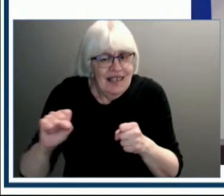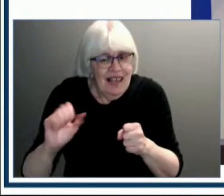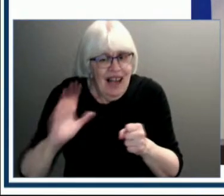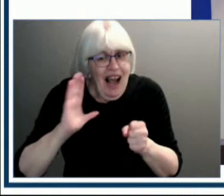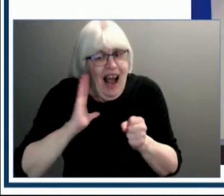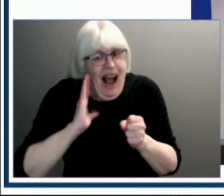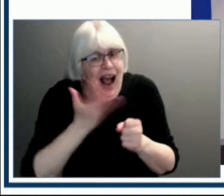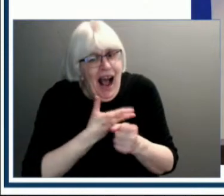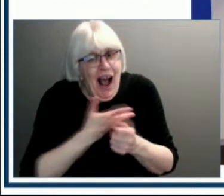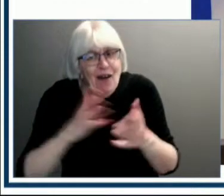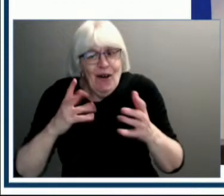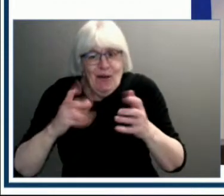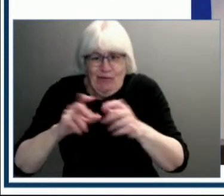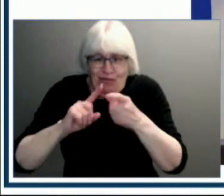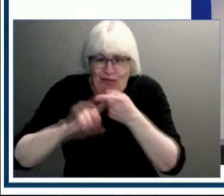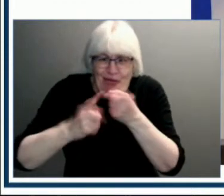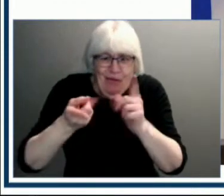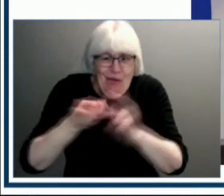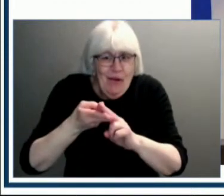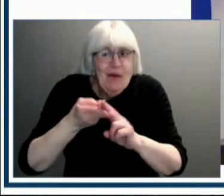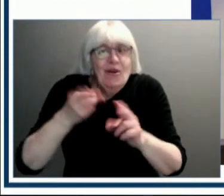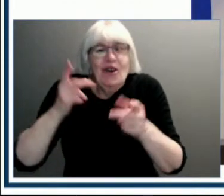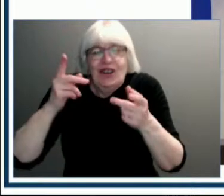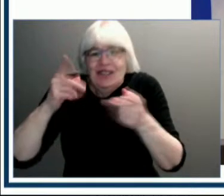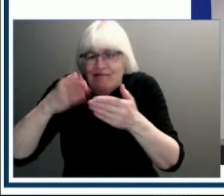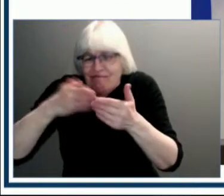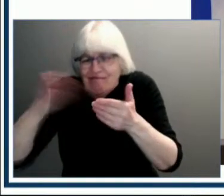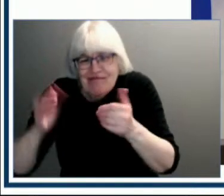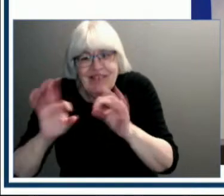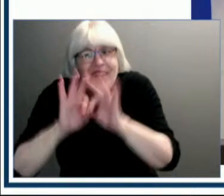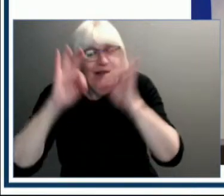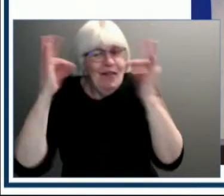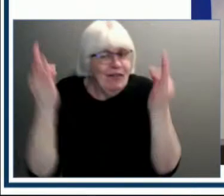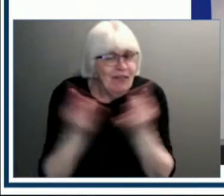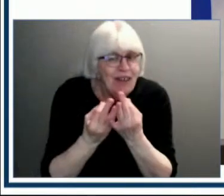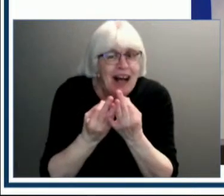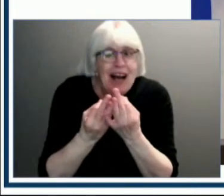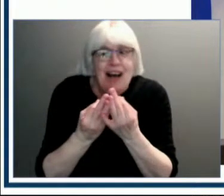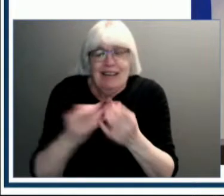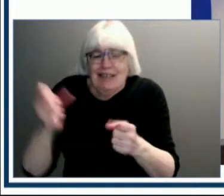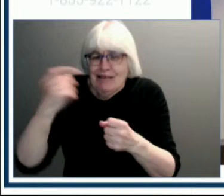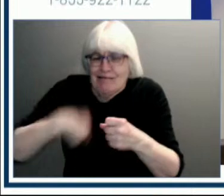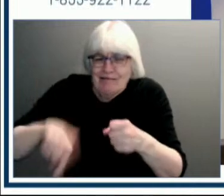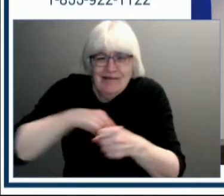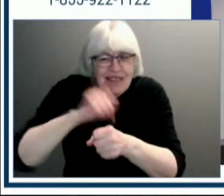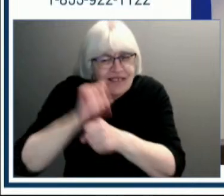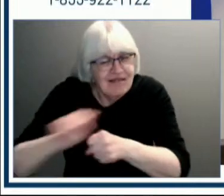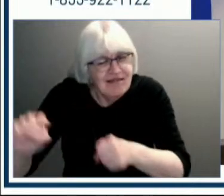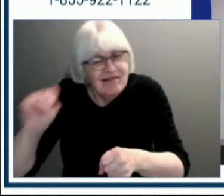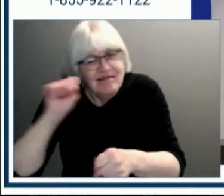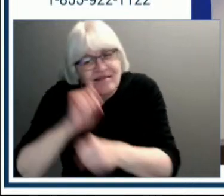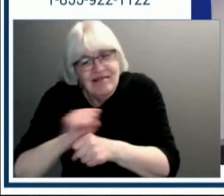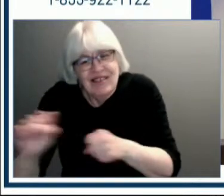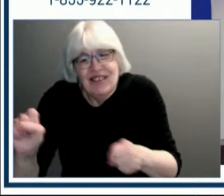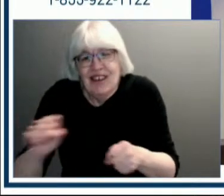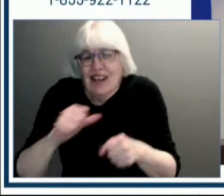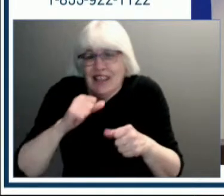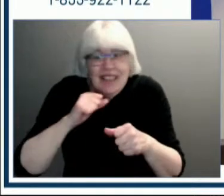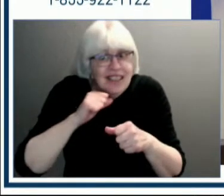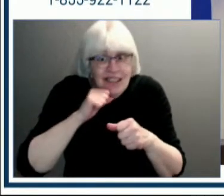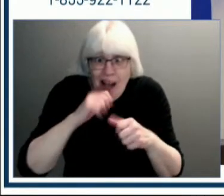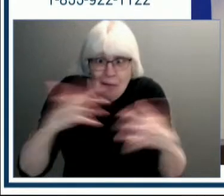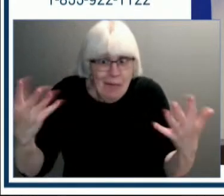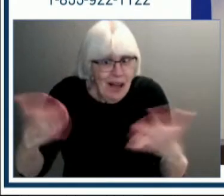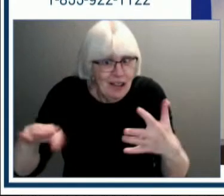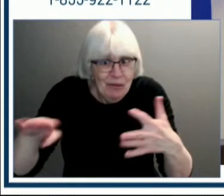They've been clocking in each day without a break to do what they can to protect the people of our province. Their